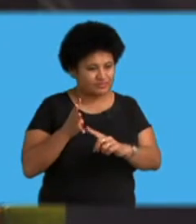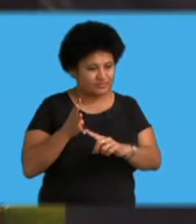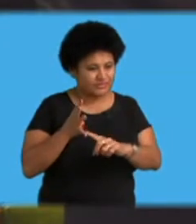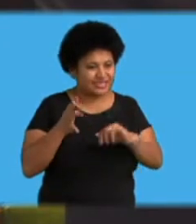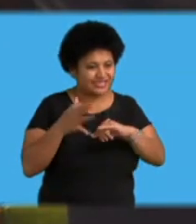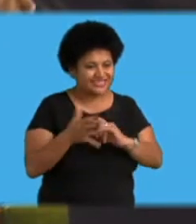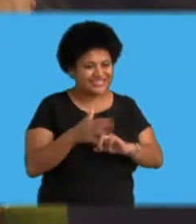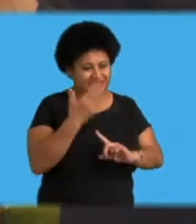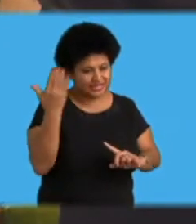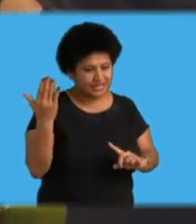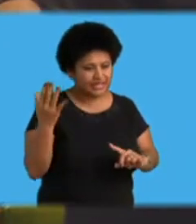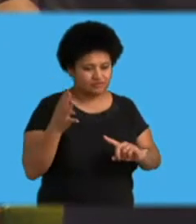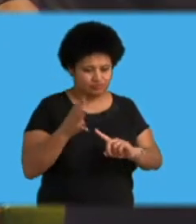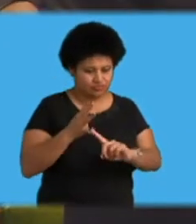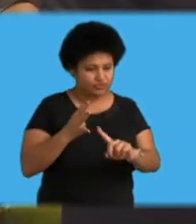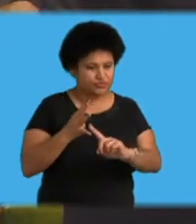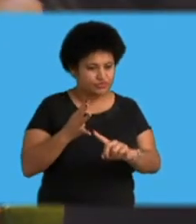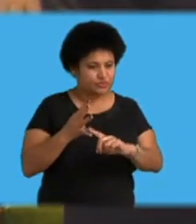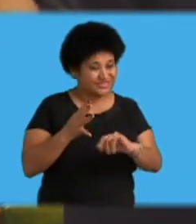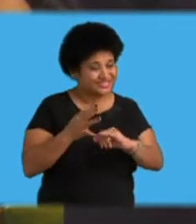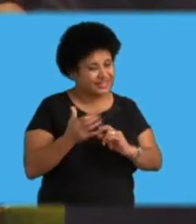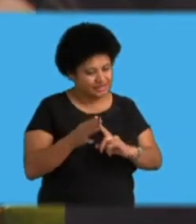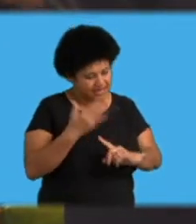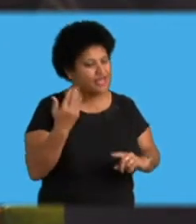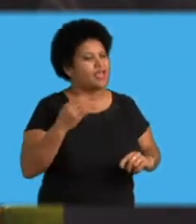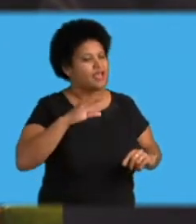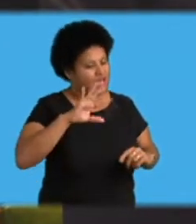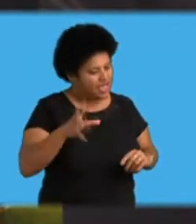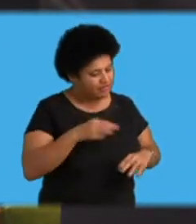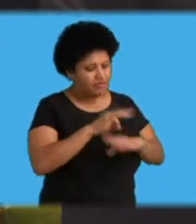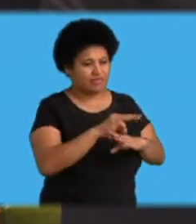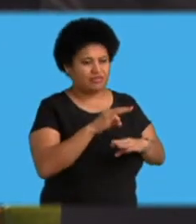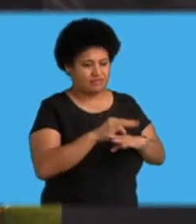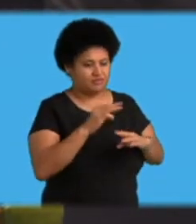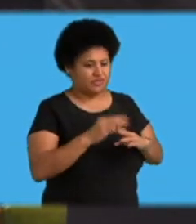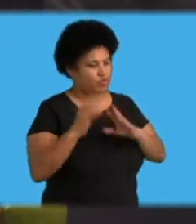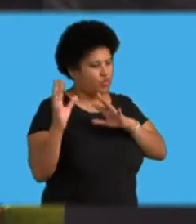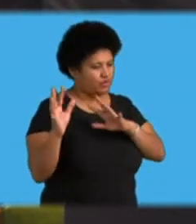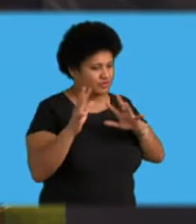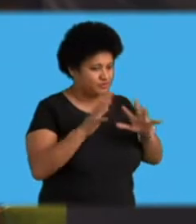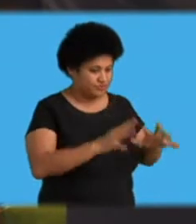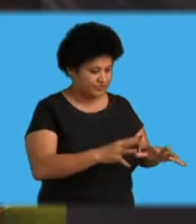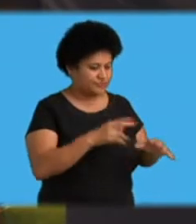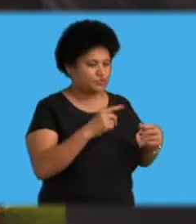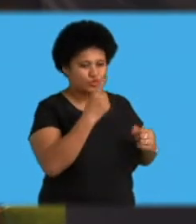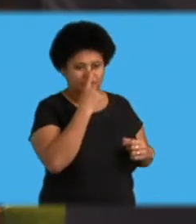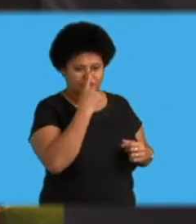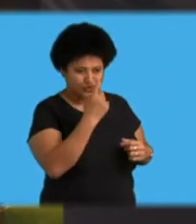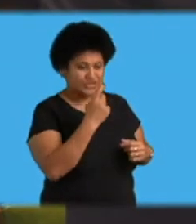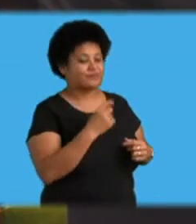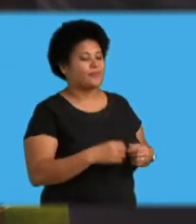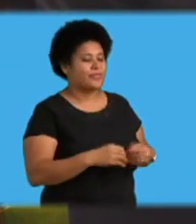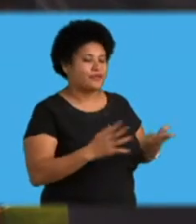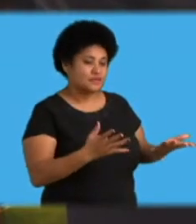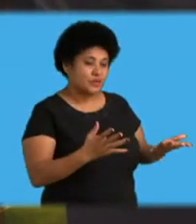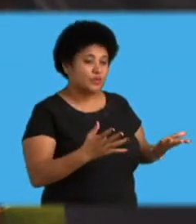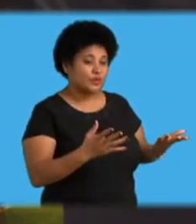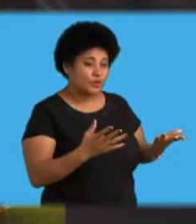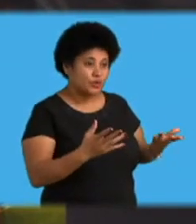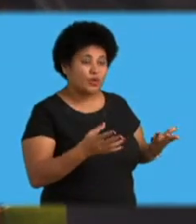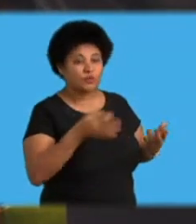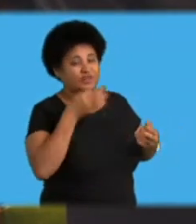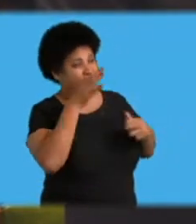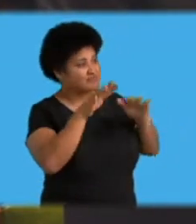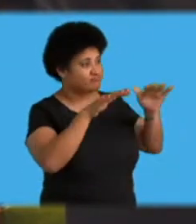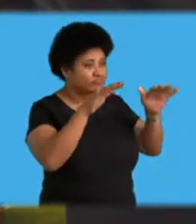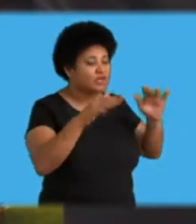well, Madam Speaker, on the lawn. And so it's amazing in terms of number of people who are now